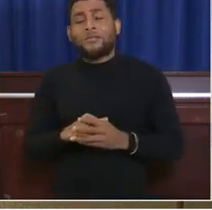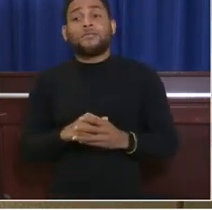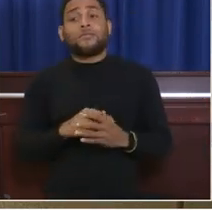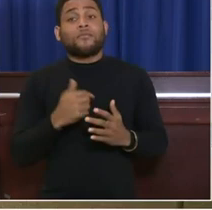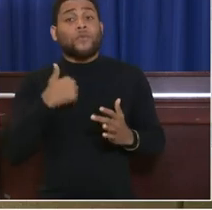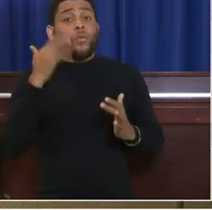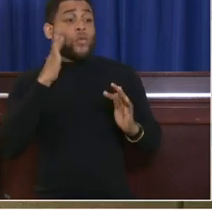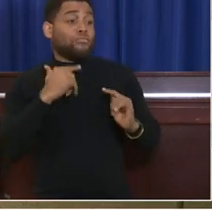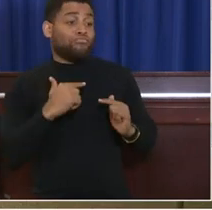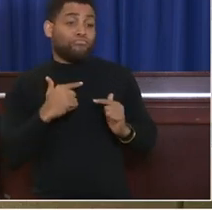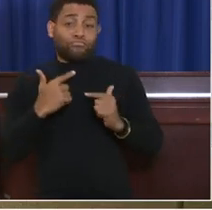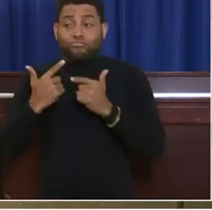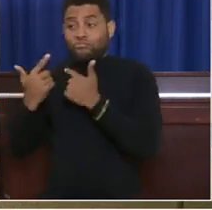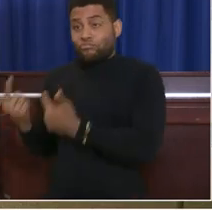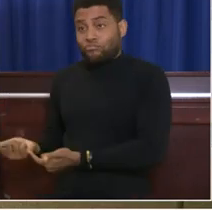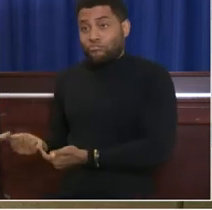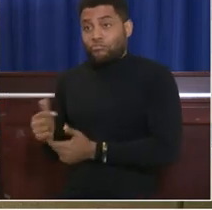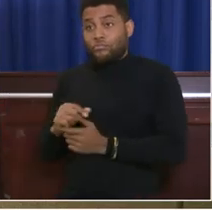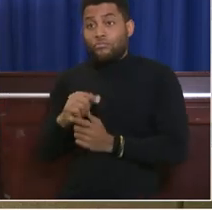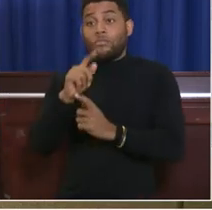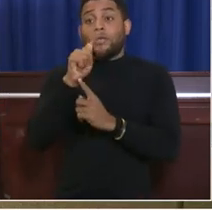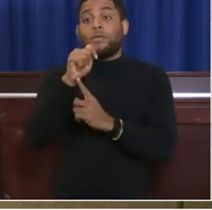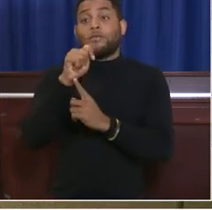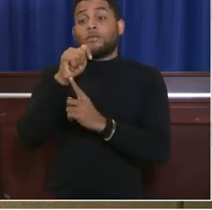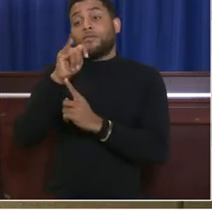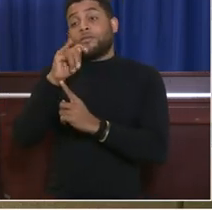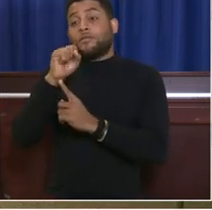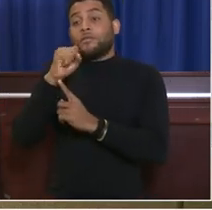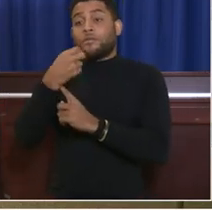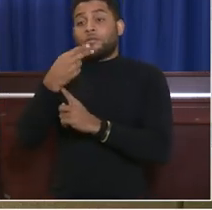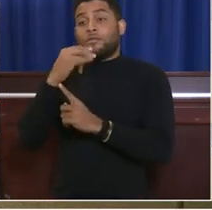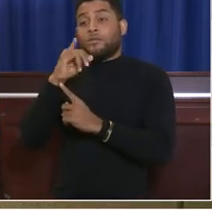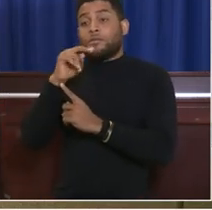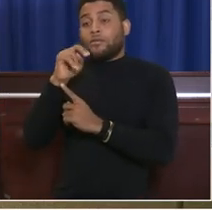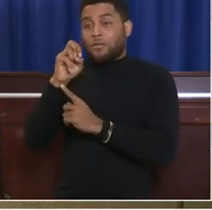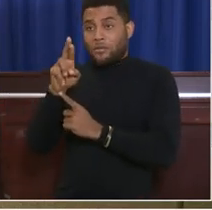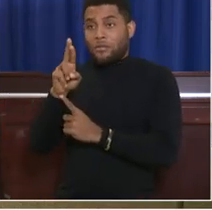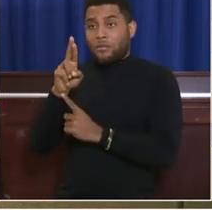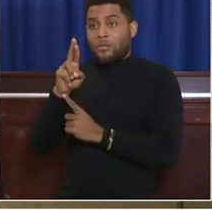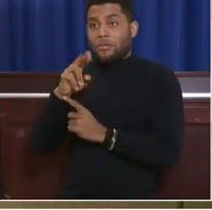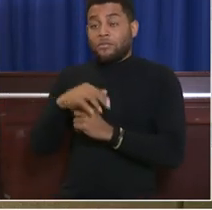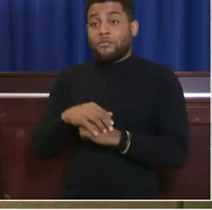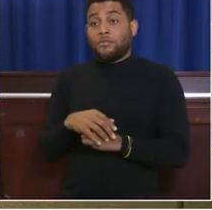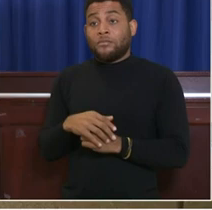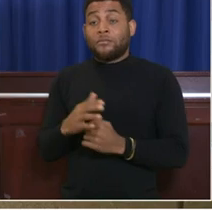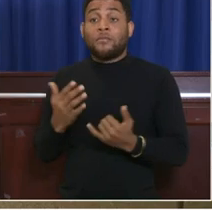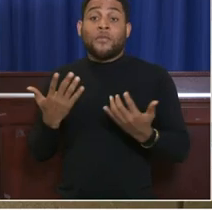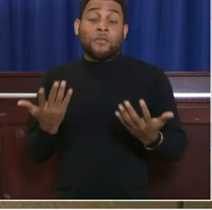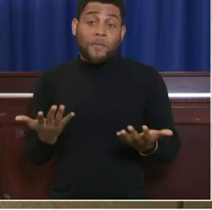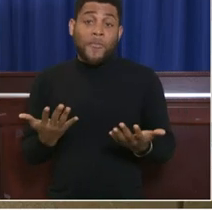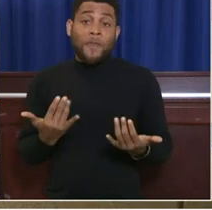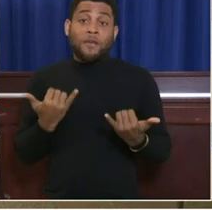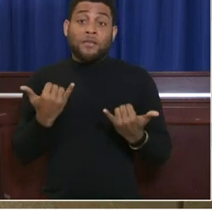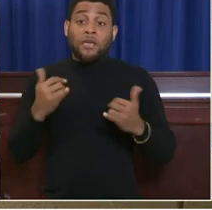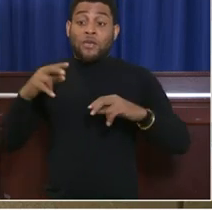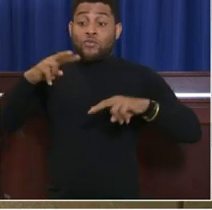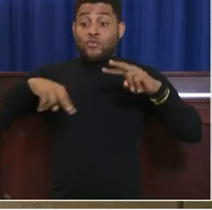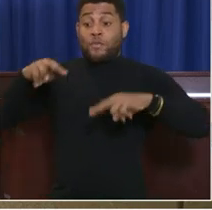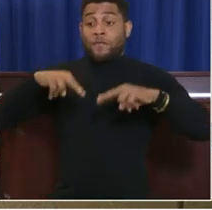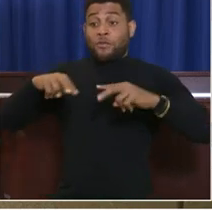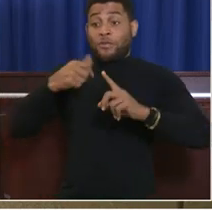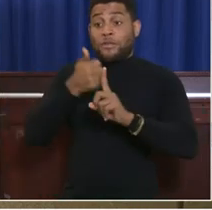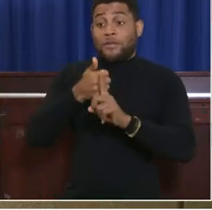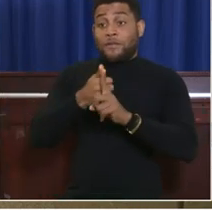Hi, I'm Rick Tishner from CSOSA, the director of CSOSA. So the level of supervision depends upon the risk of the individual